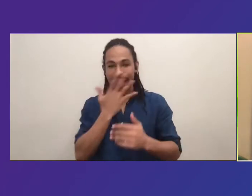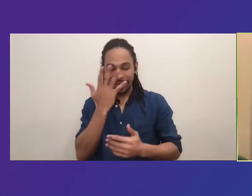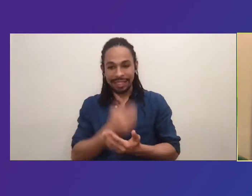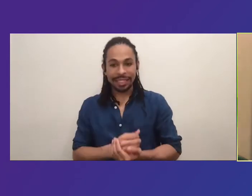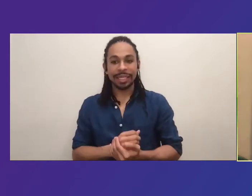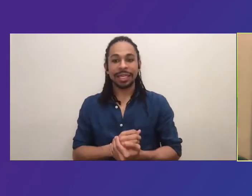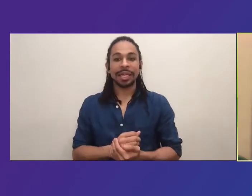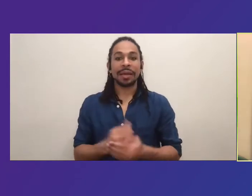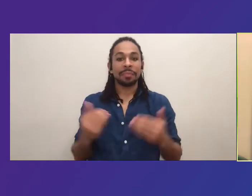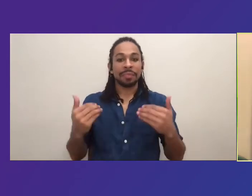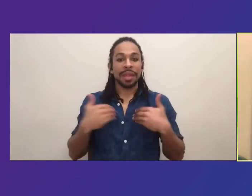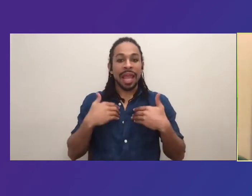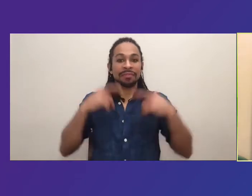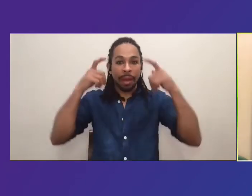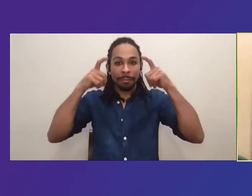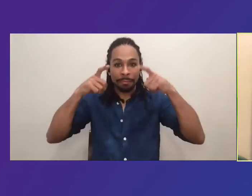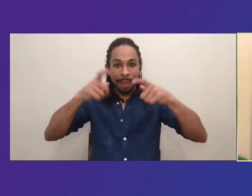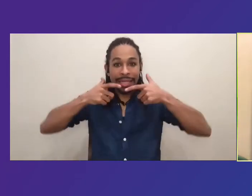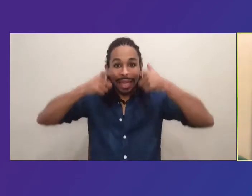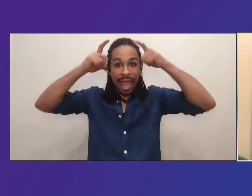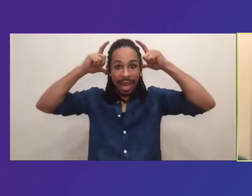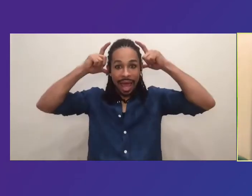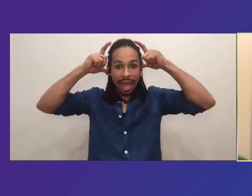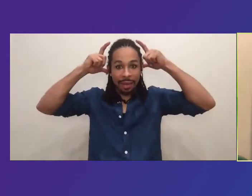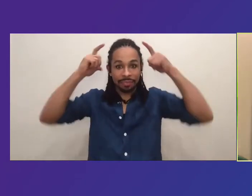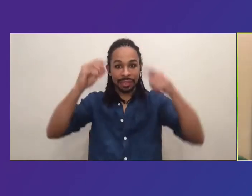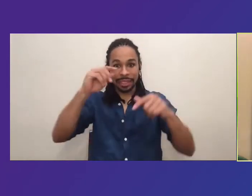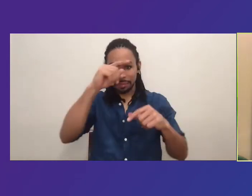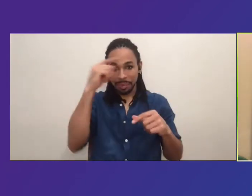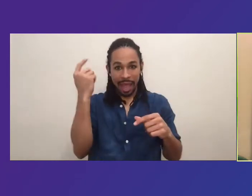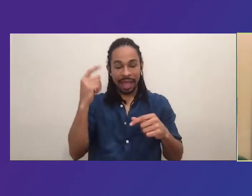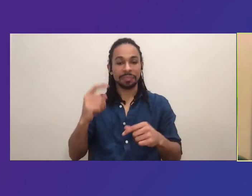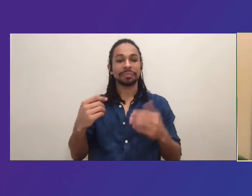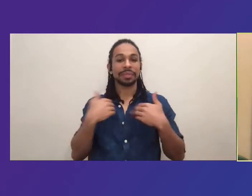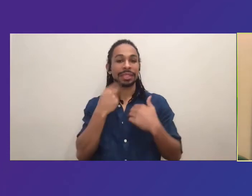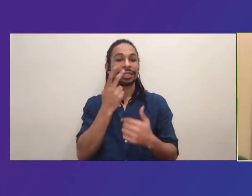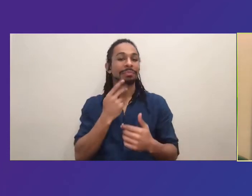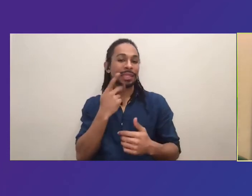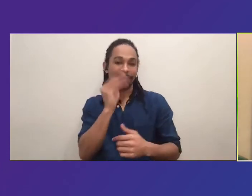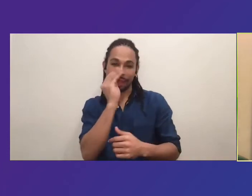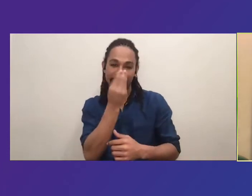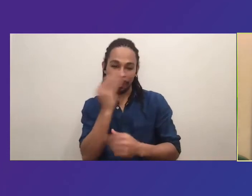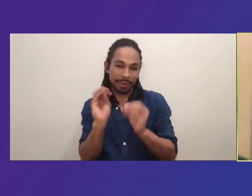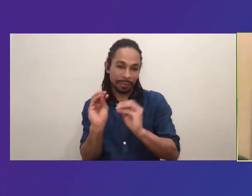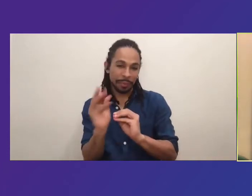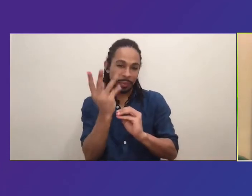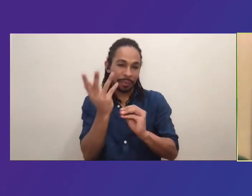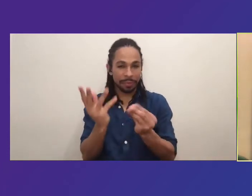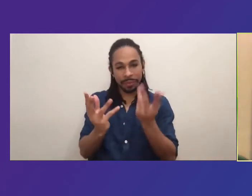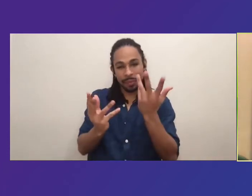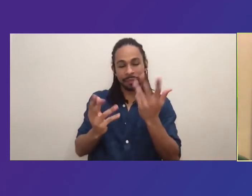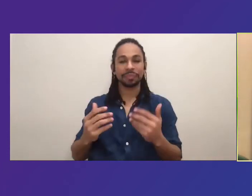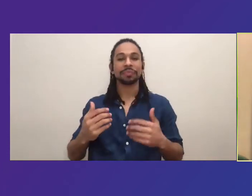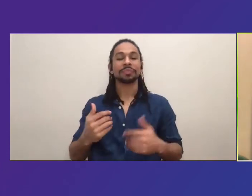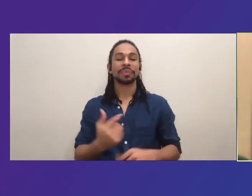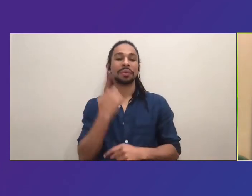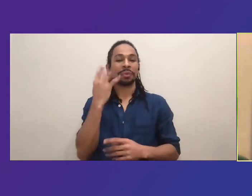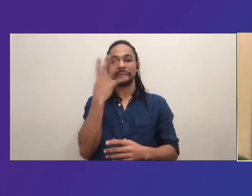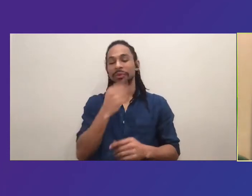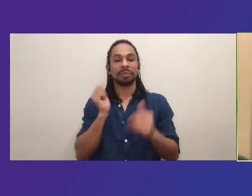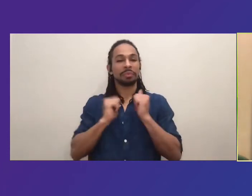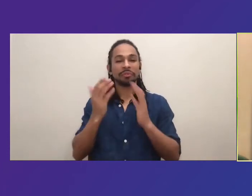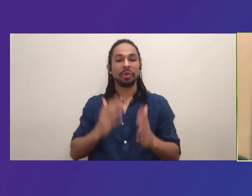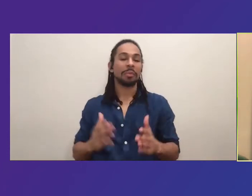a bandana, a Black bandana that has pink flowers on it that a beautiful performer colleague of mine